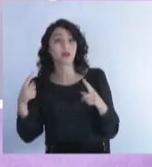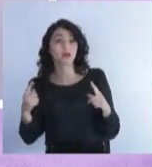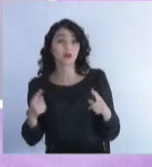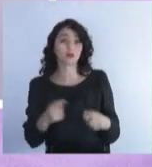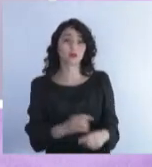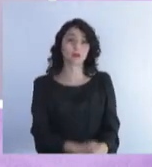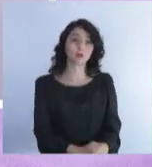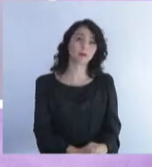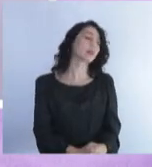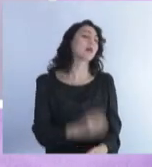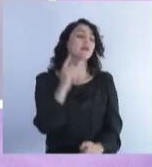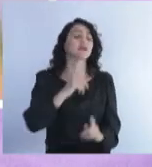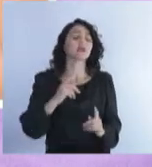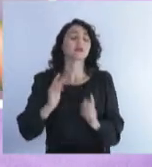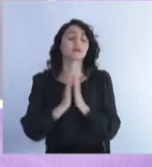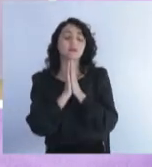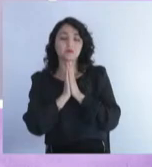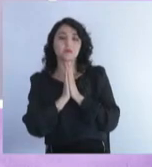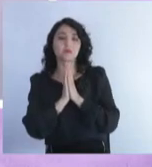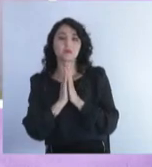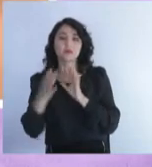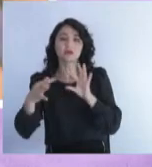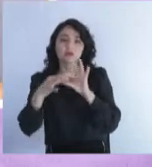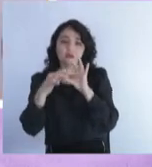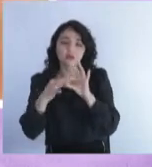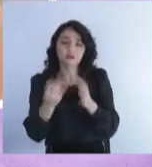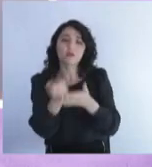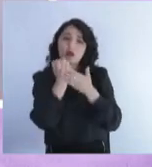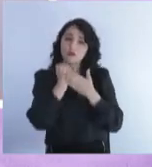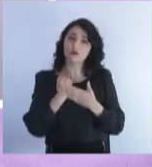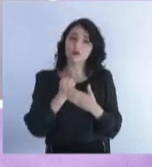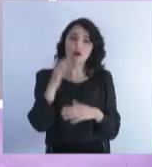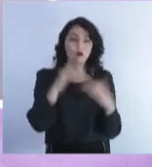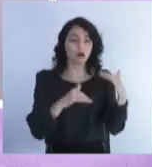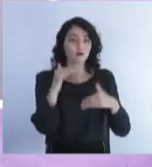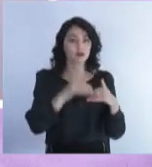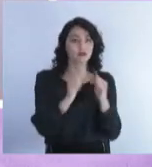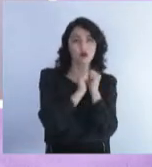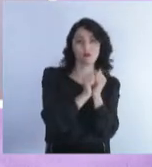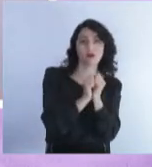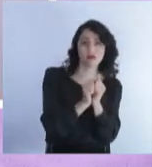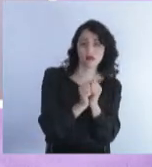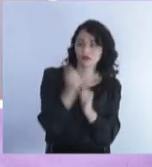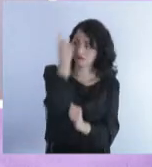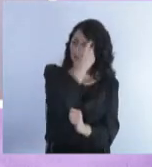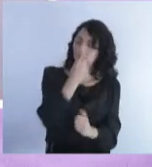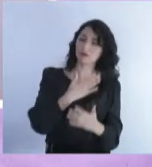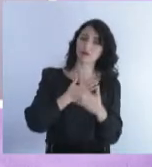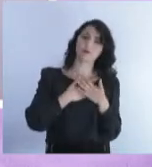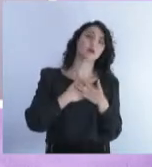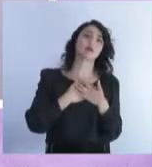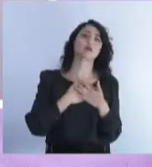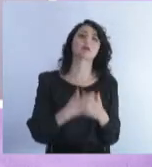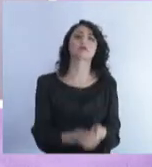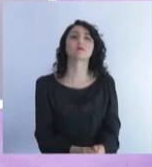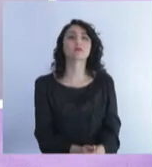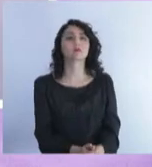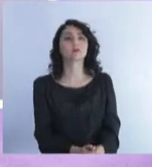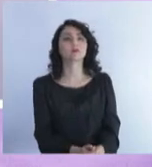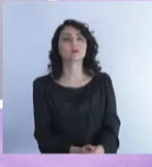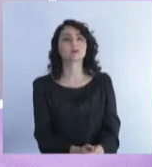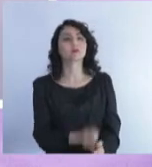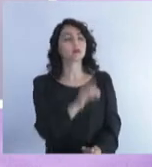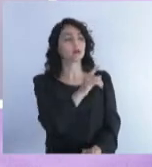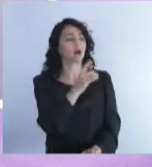reparative relationship, being with a partner who cares about you, who you don't have